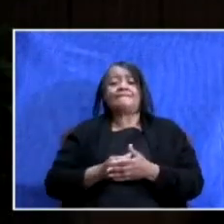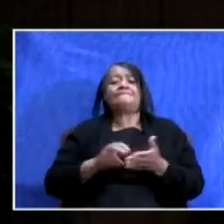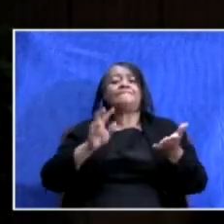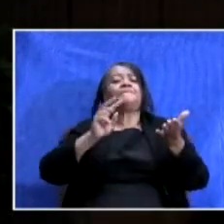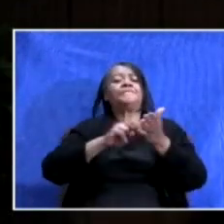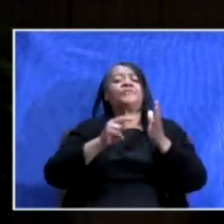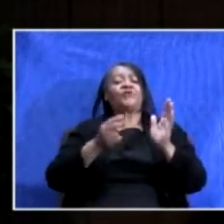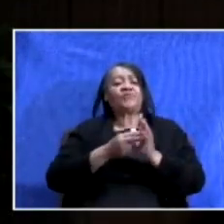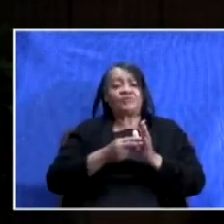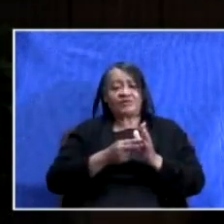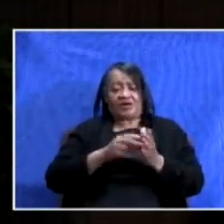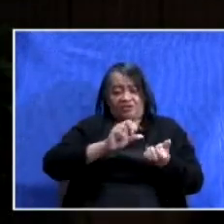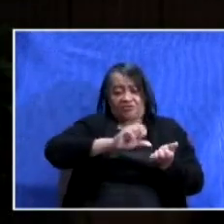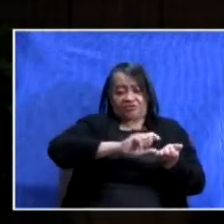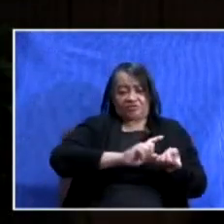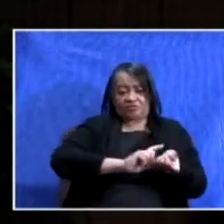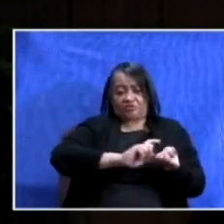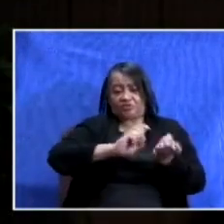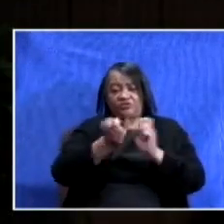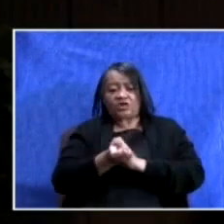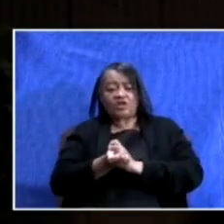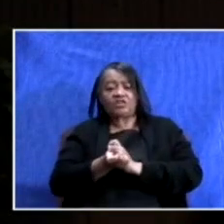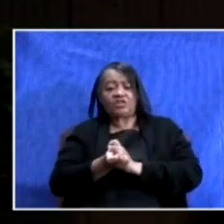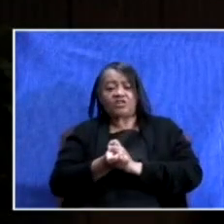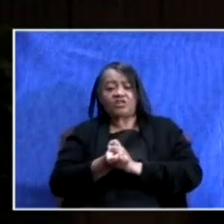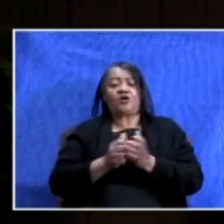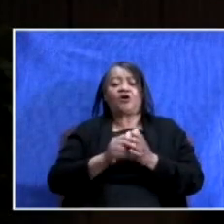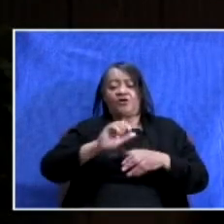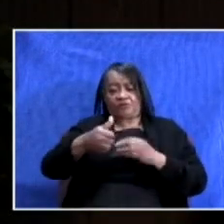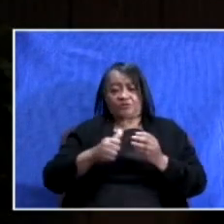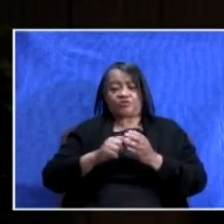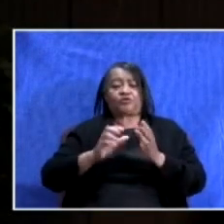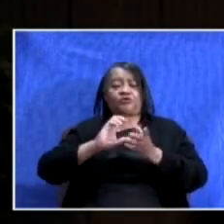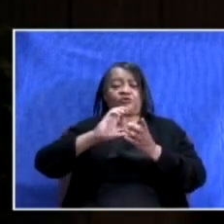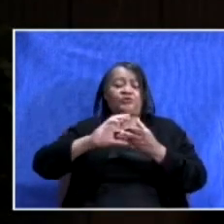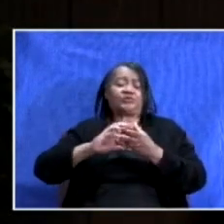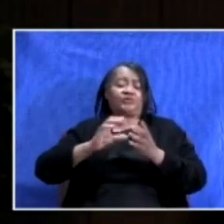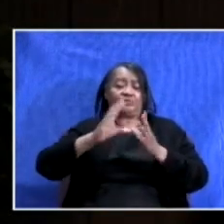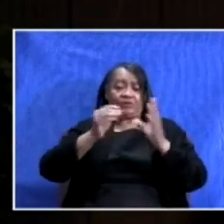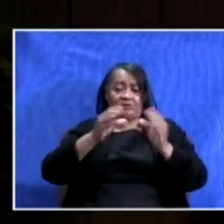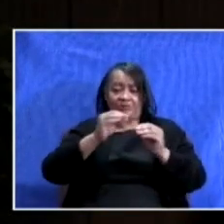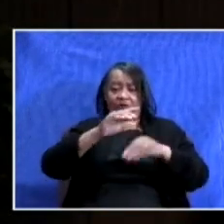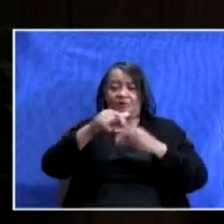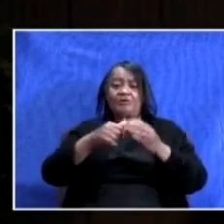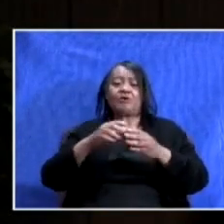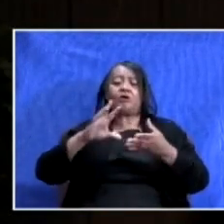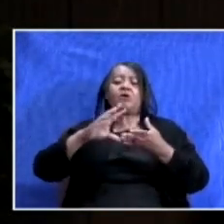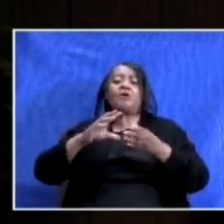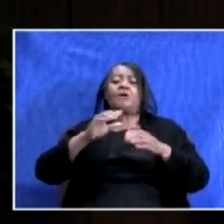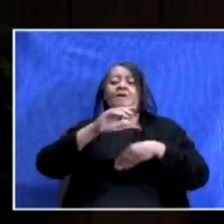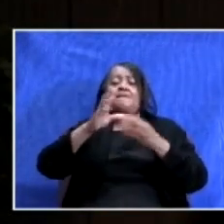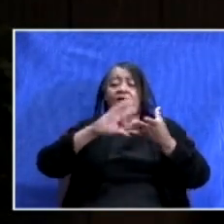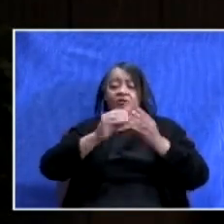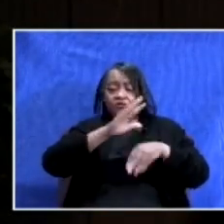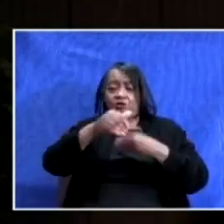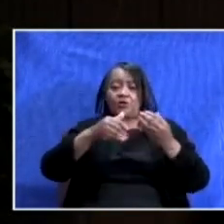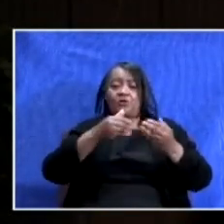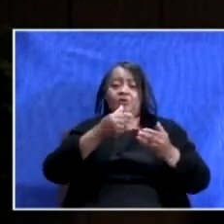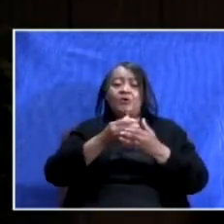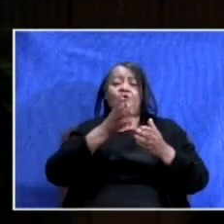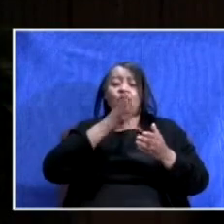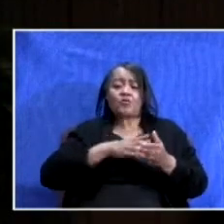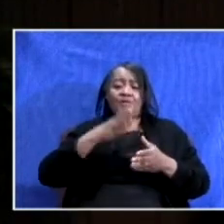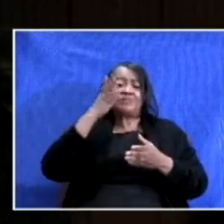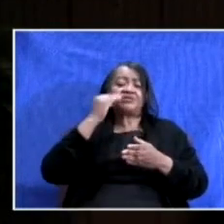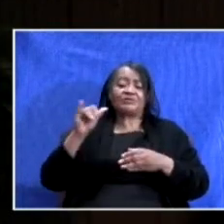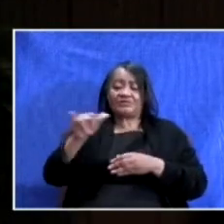parable, which is the flip side of this story. And it's a parable about a woman, and she's experiencing the same thing.